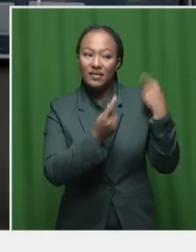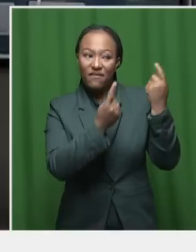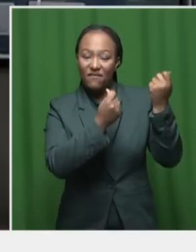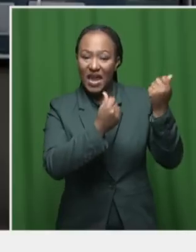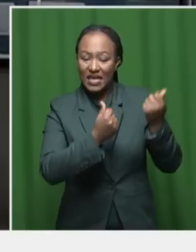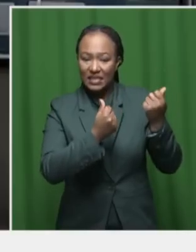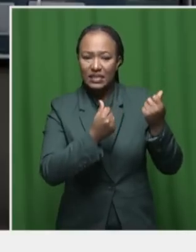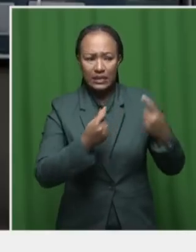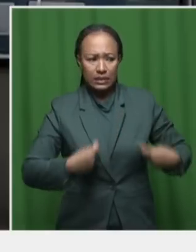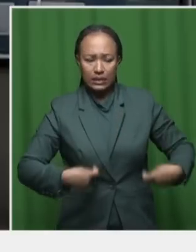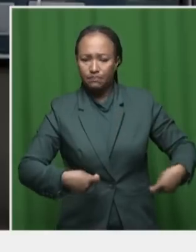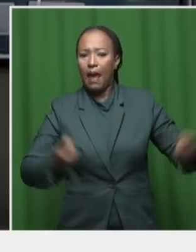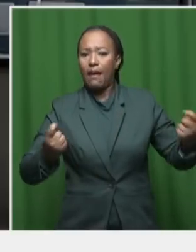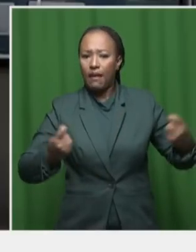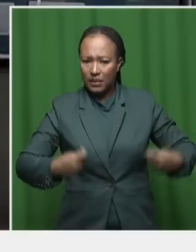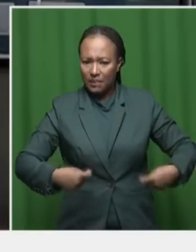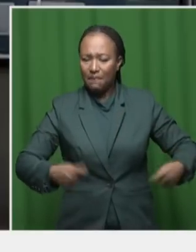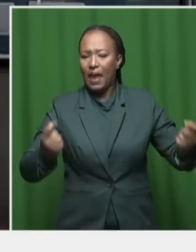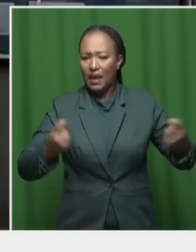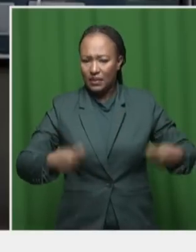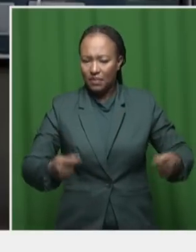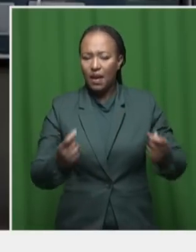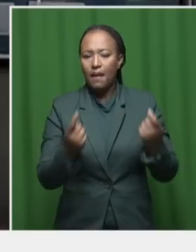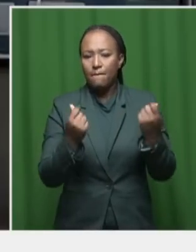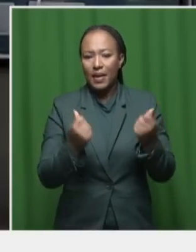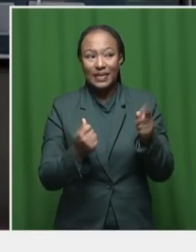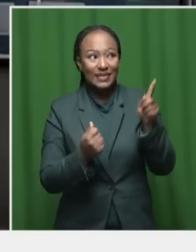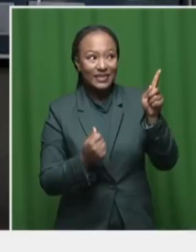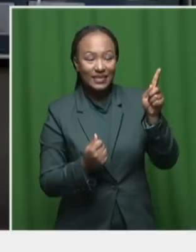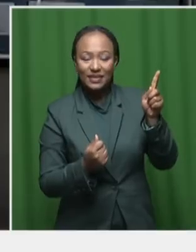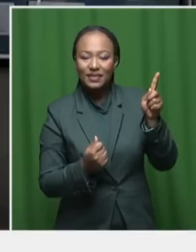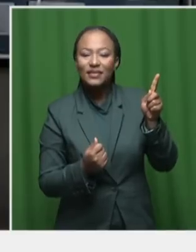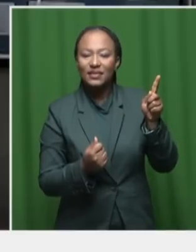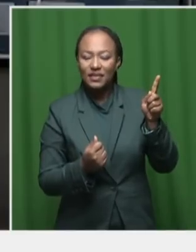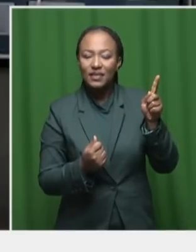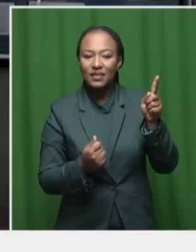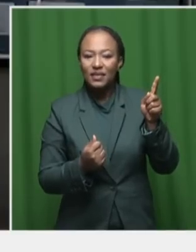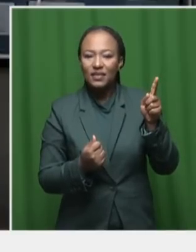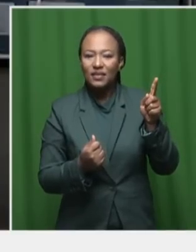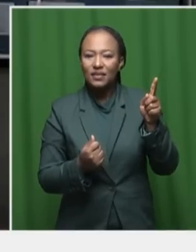too much money. And by him spending so much money, he's actually putting